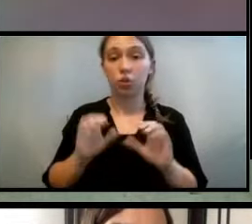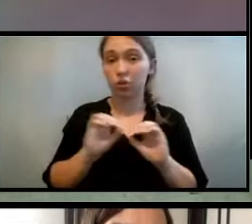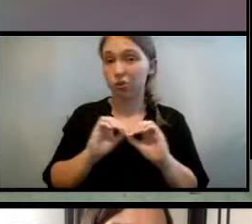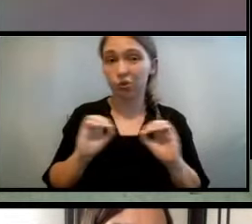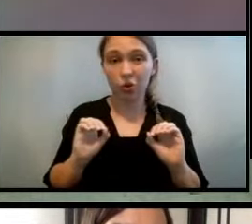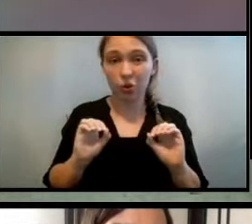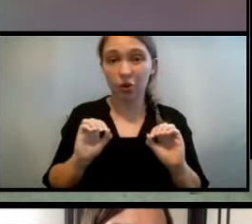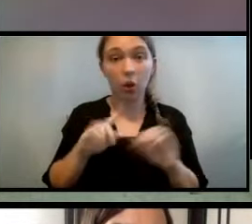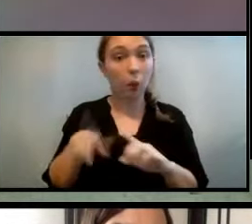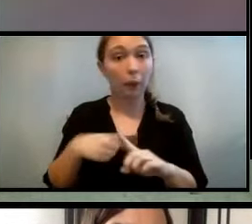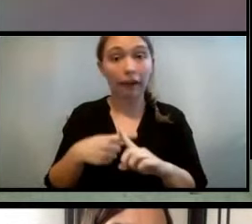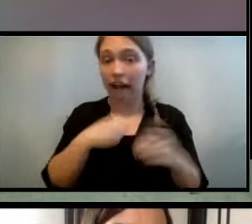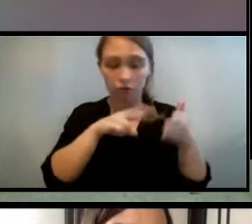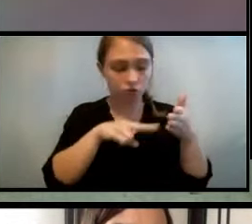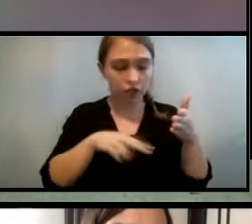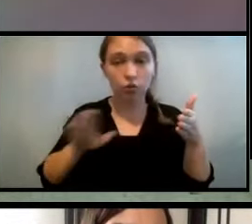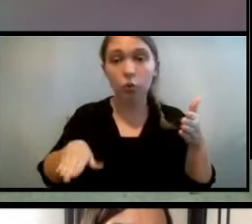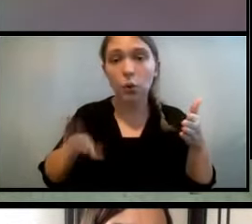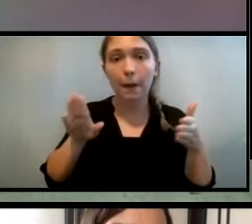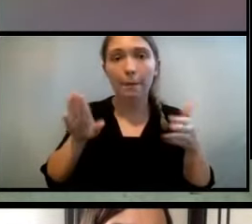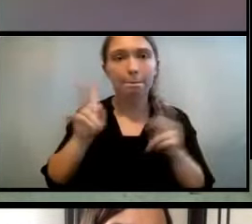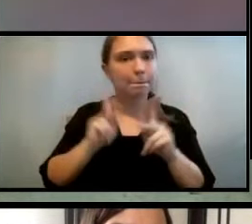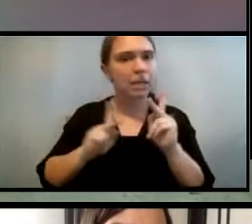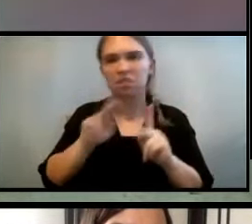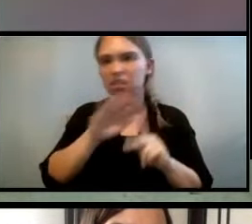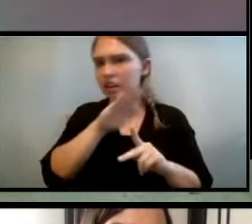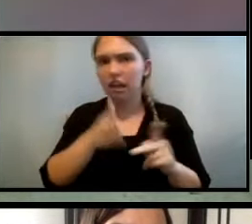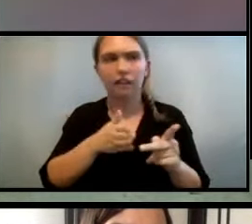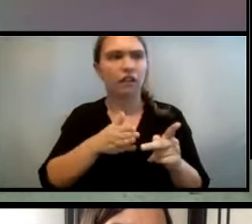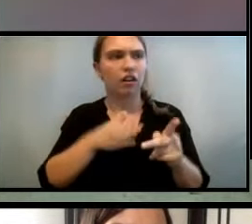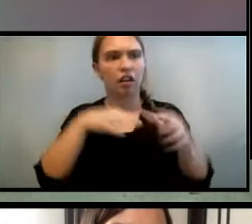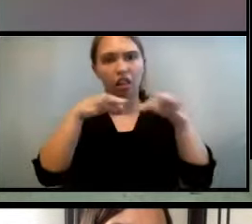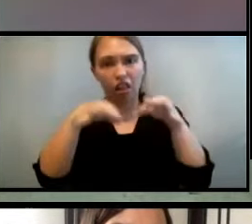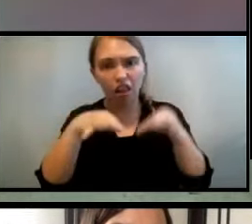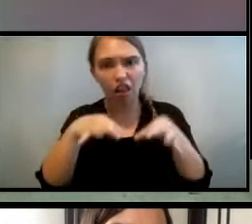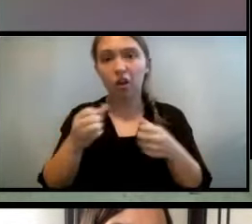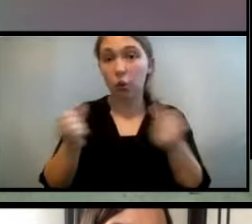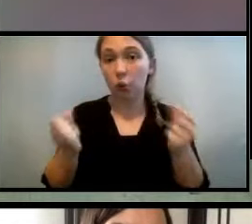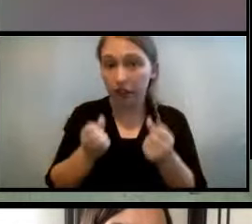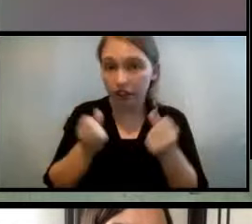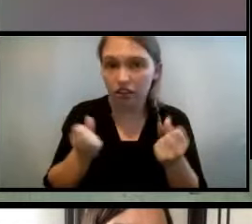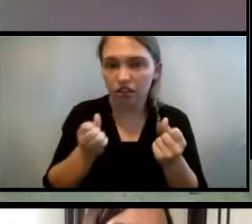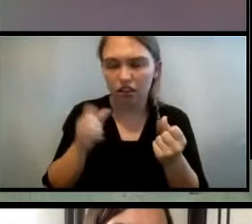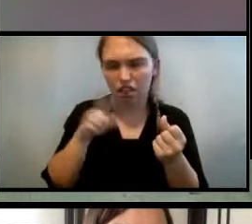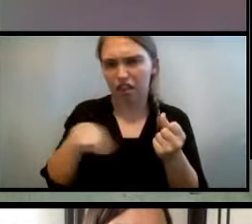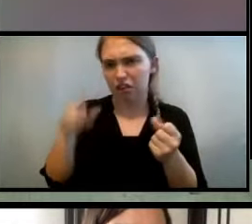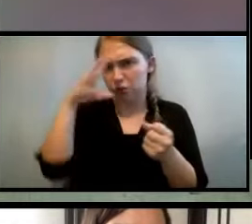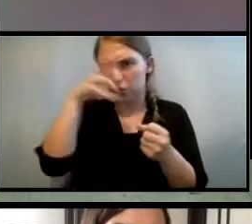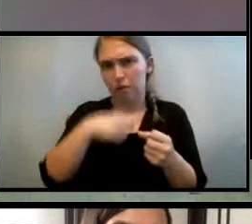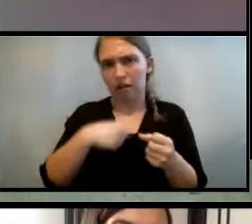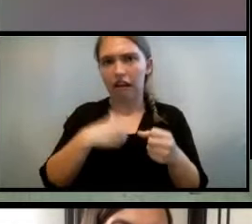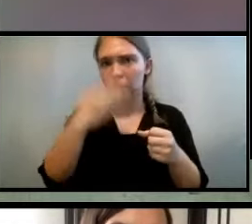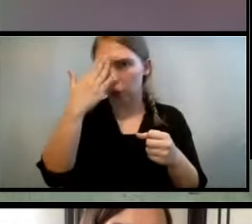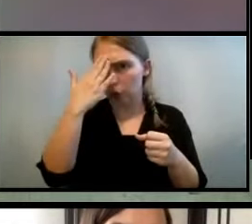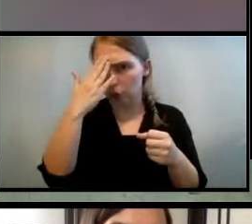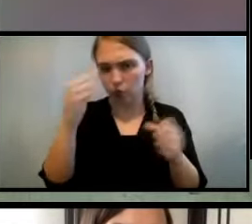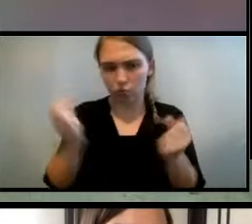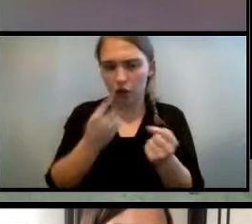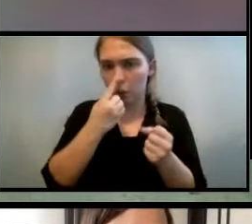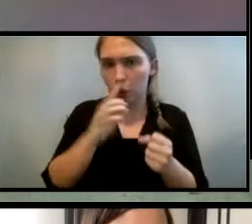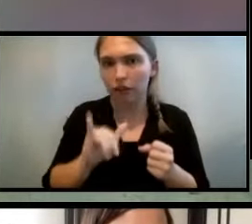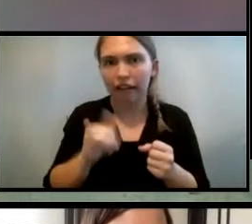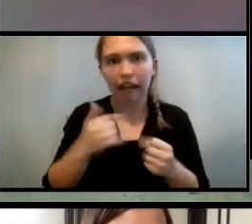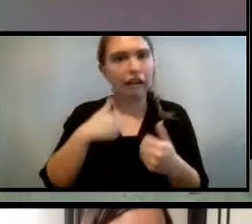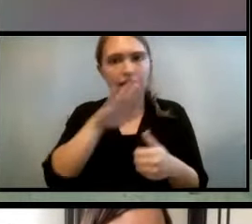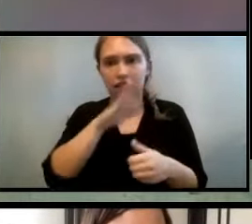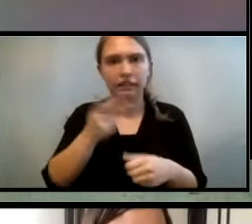When I was reading growing up, nobody ever stopped to explain to me what winter was. They just assumed I knew what it was. I'd never seen snow. I don't know what the fuck that was.